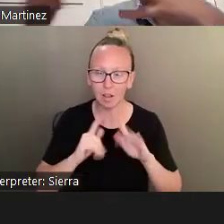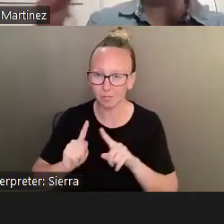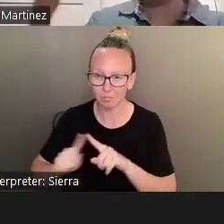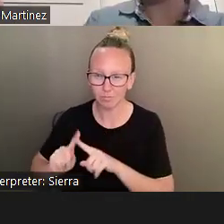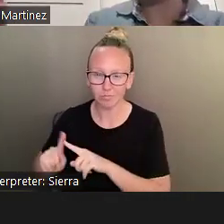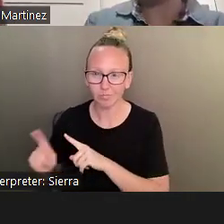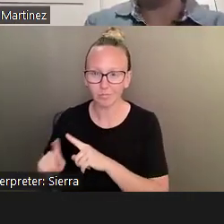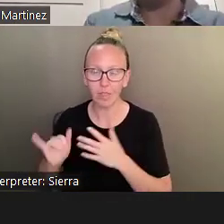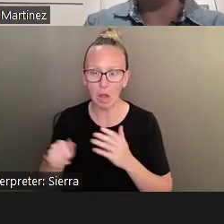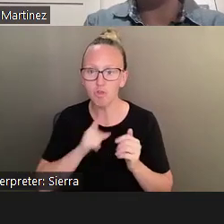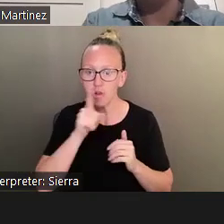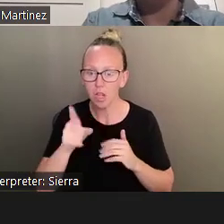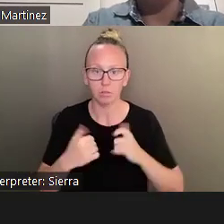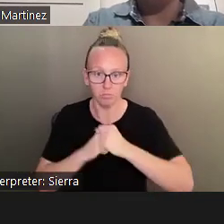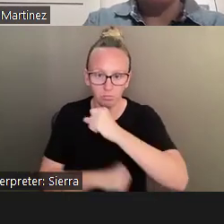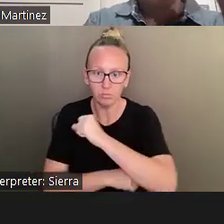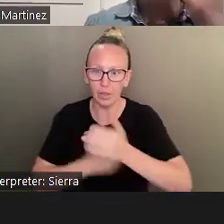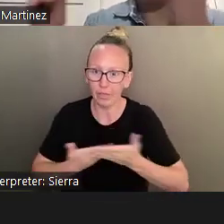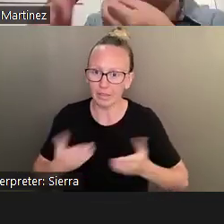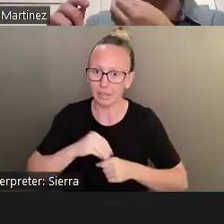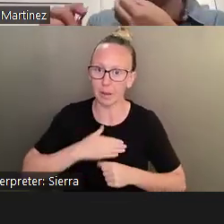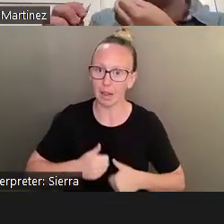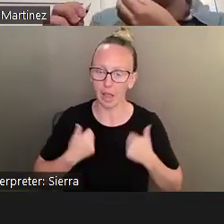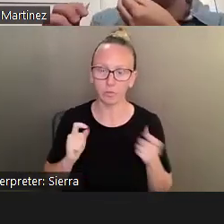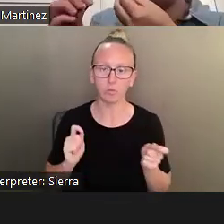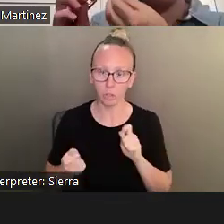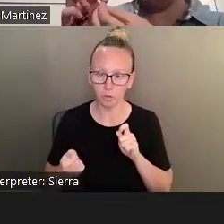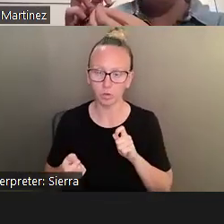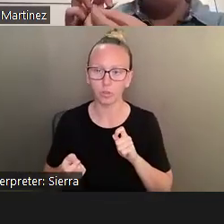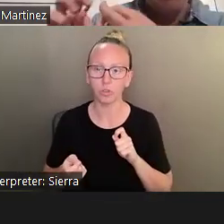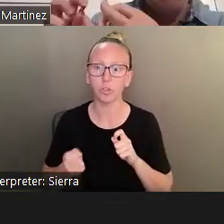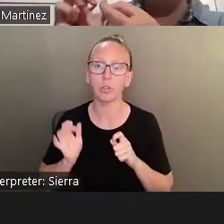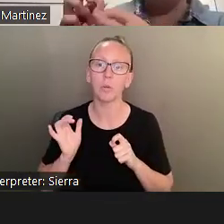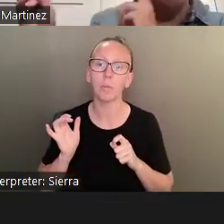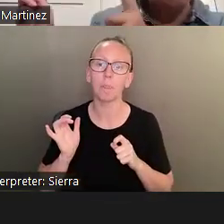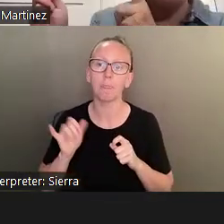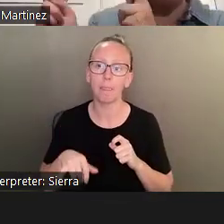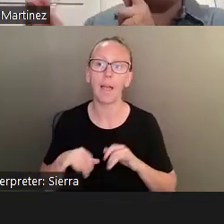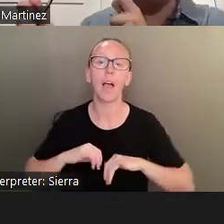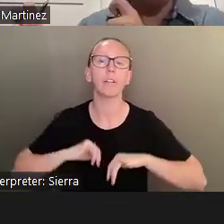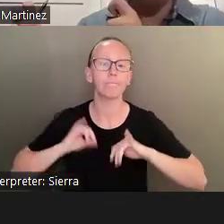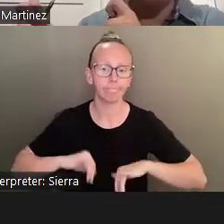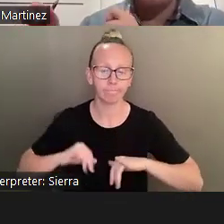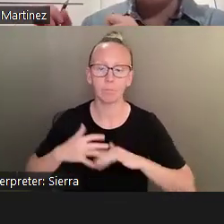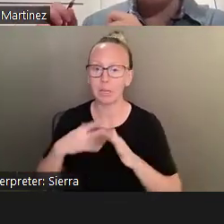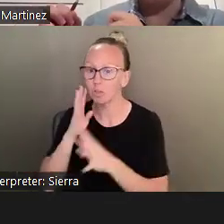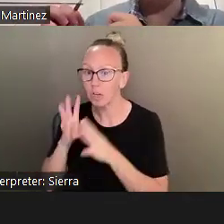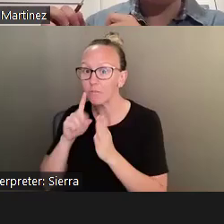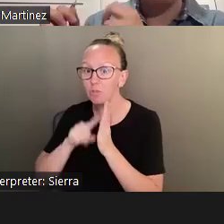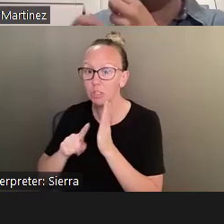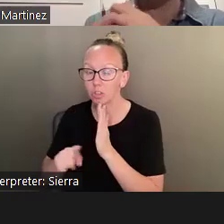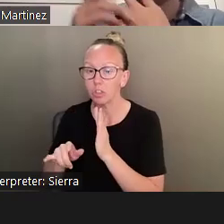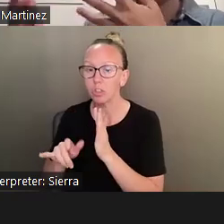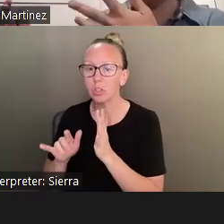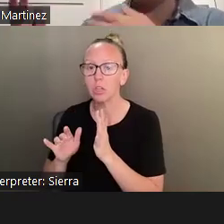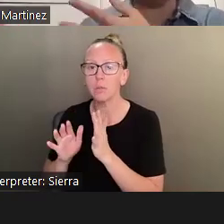of those fundamental shifts in my life, I think cemented my creative and research interests kind of